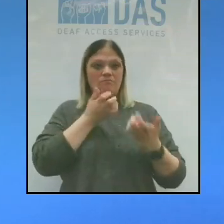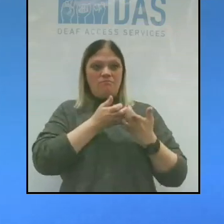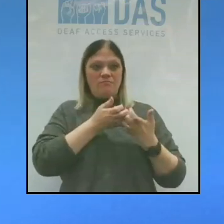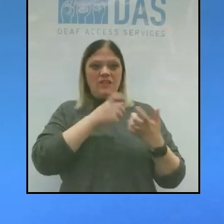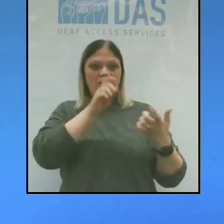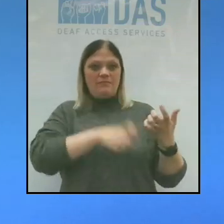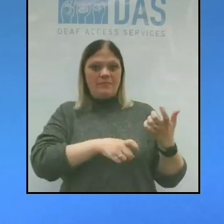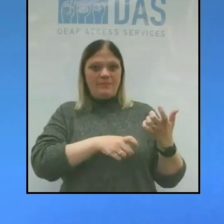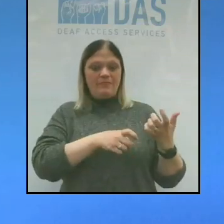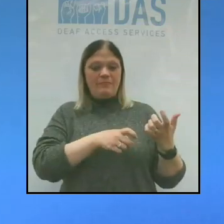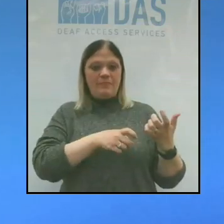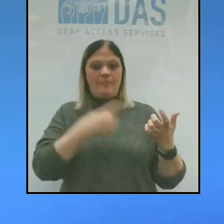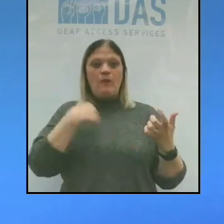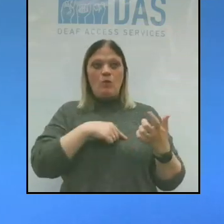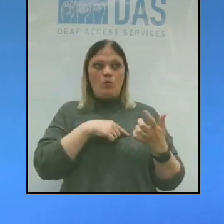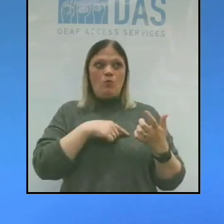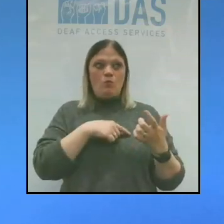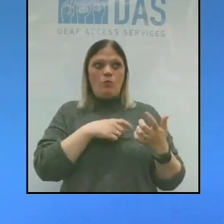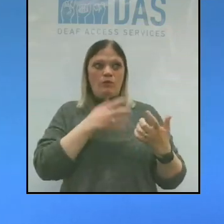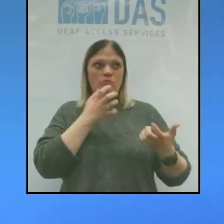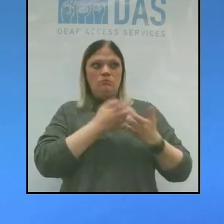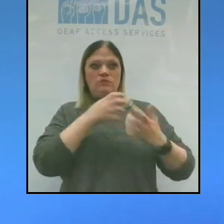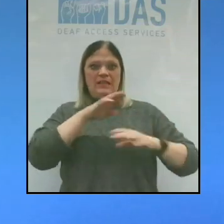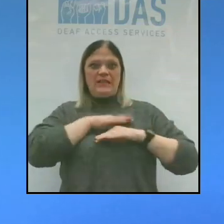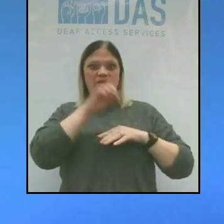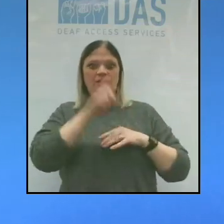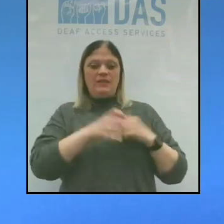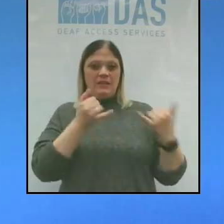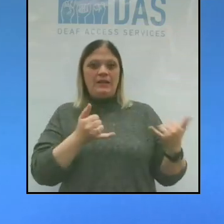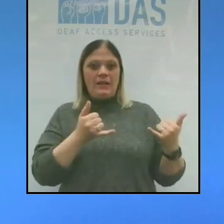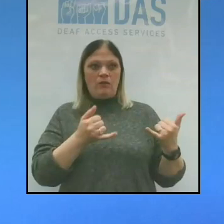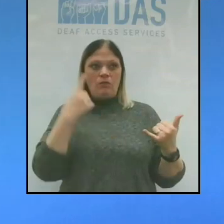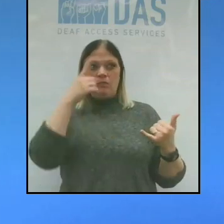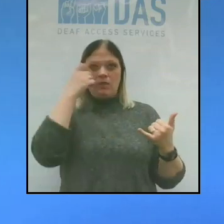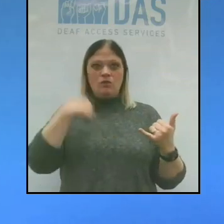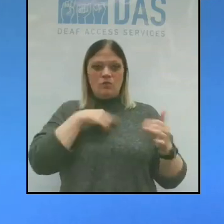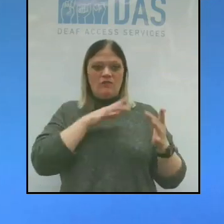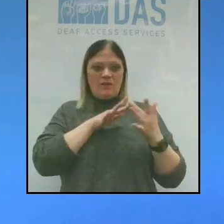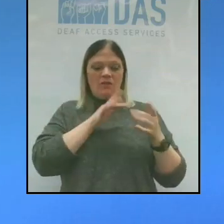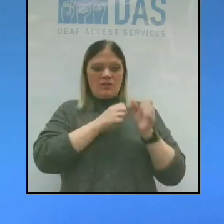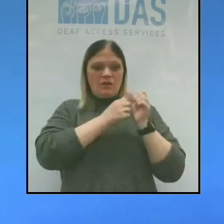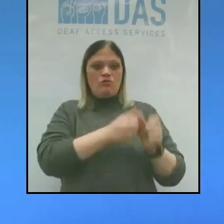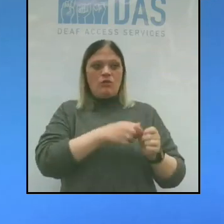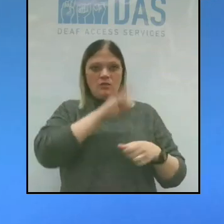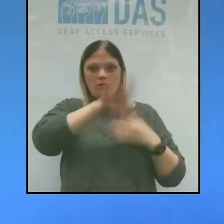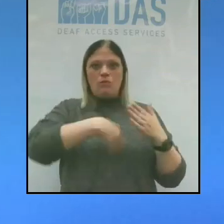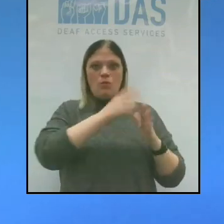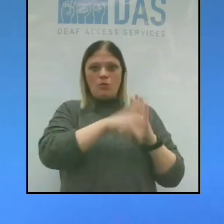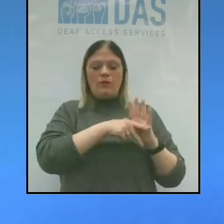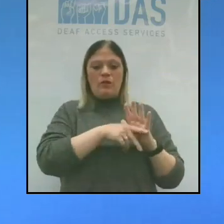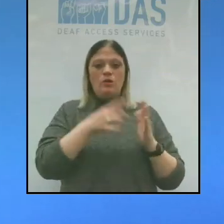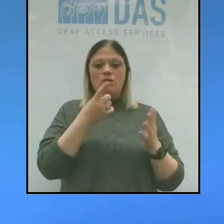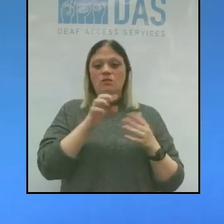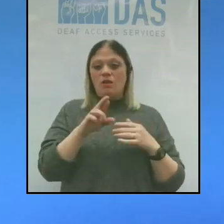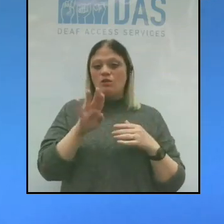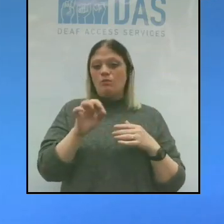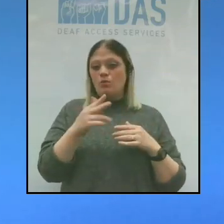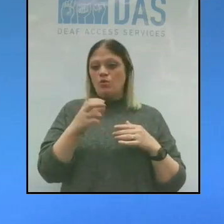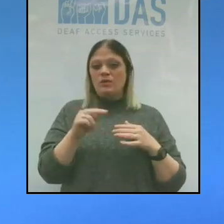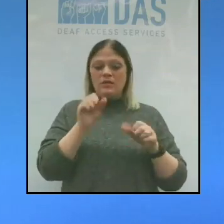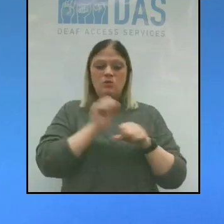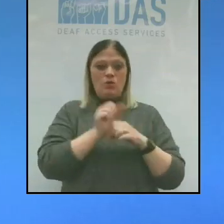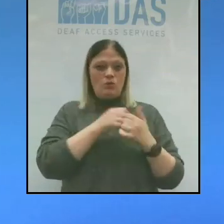We can meet the contact tracing needs now because we have been contact tracing throughout the whole period. Dr. Burstein's been working with the personnel